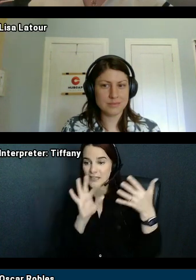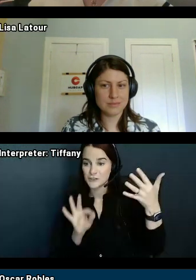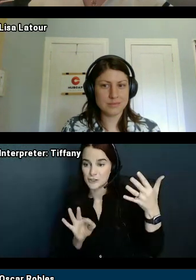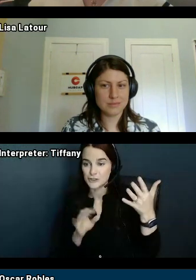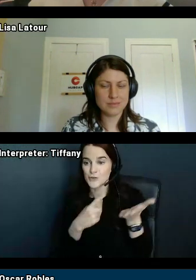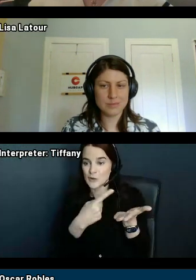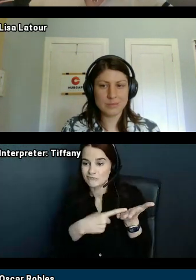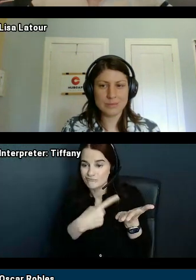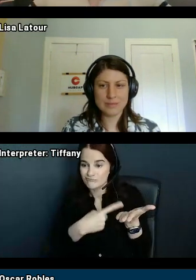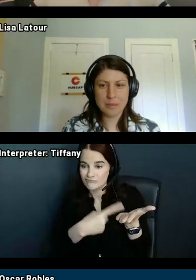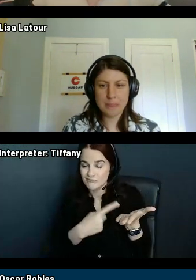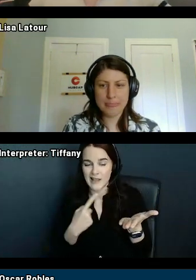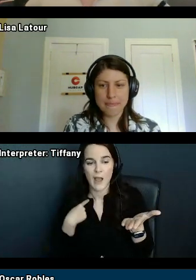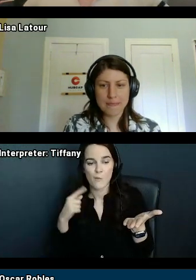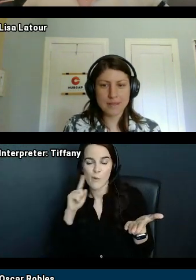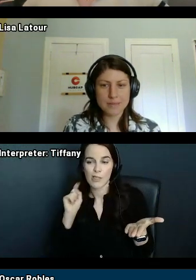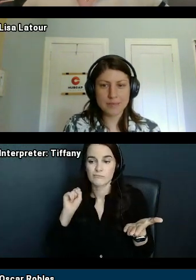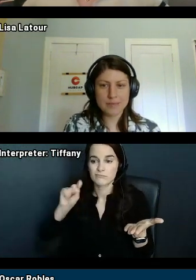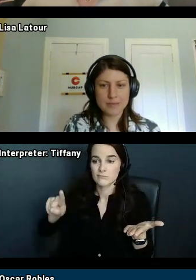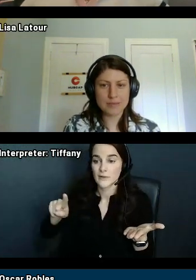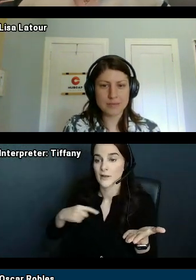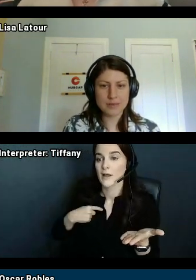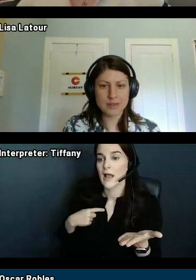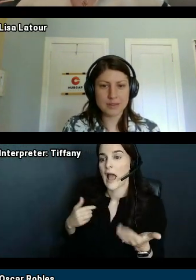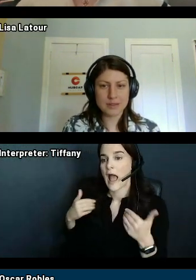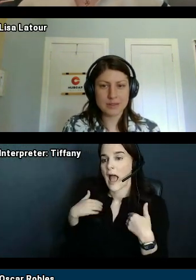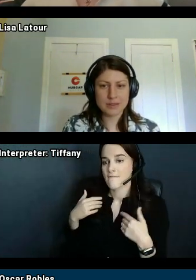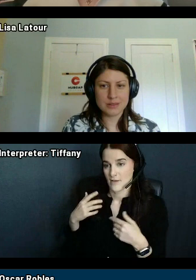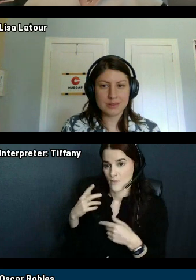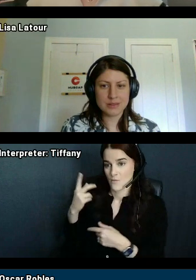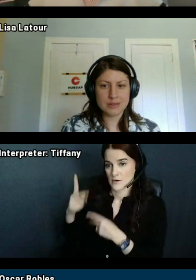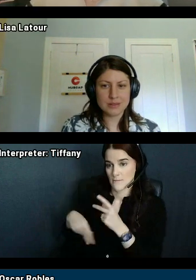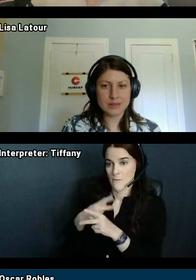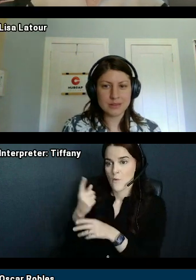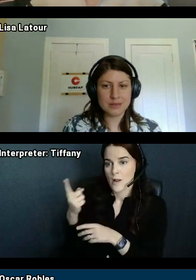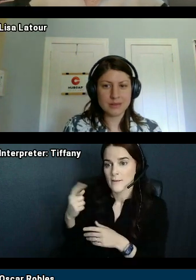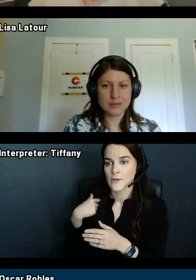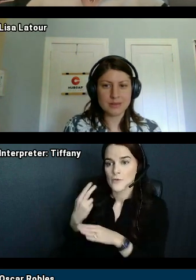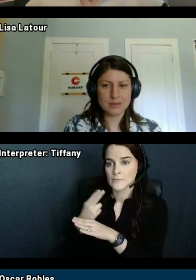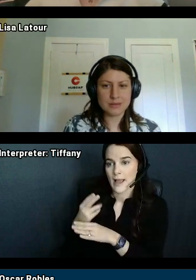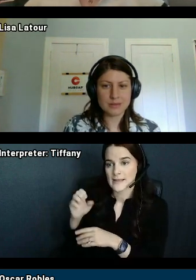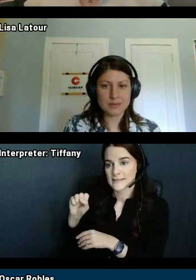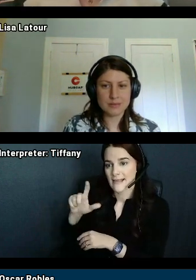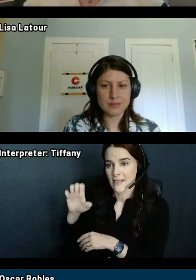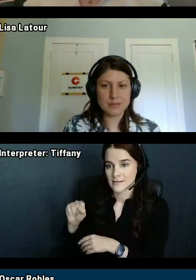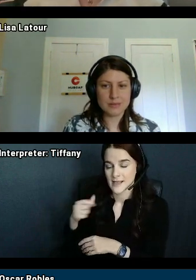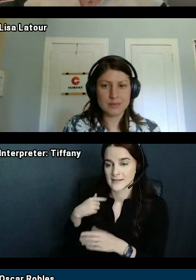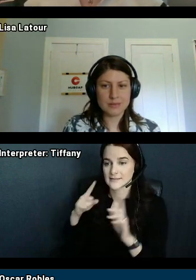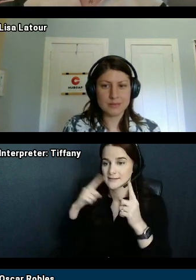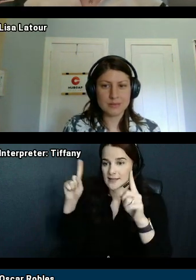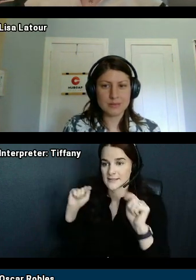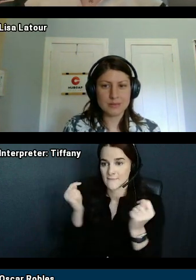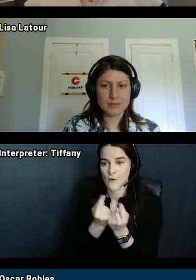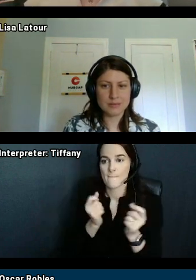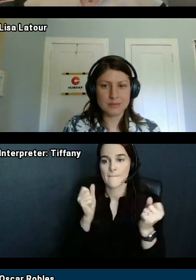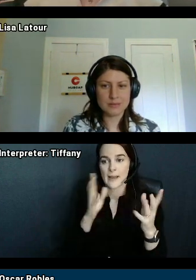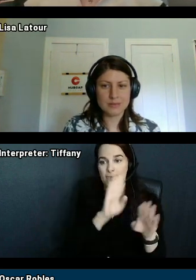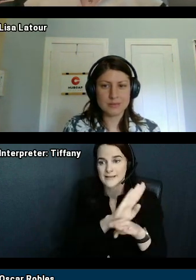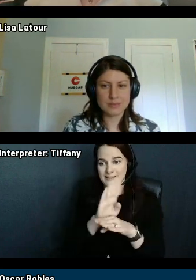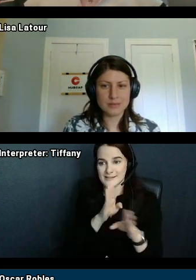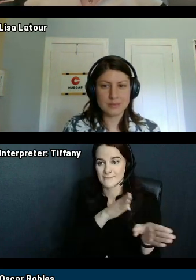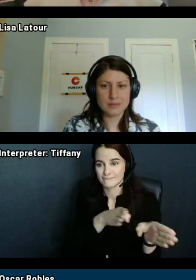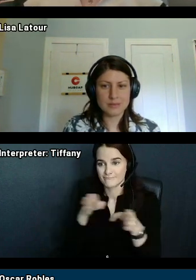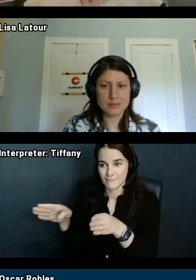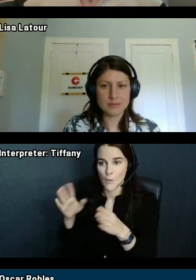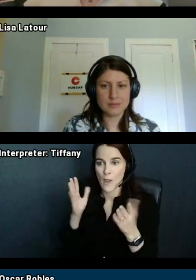one. I have a deal pipeline that is used by our sales and success team for multiple business lines we offer. Some properties do